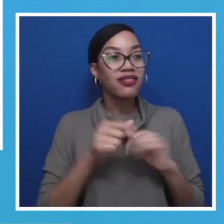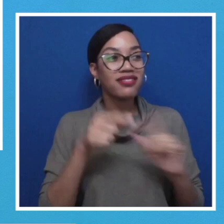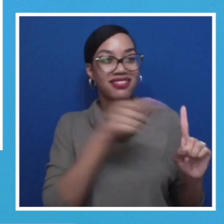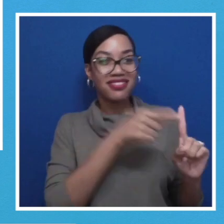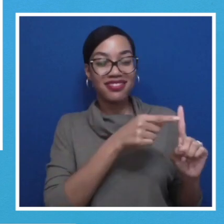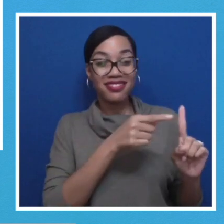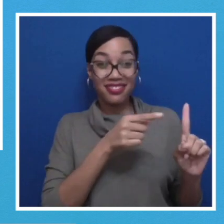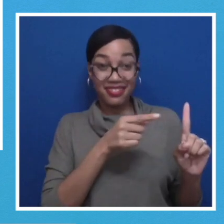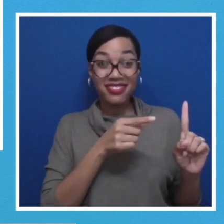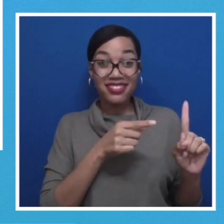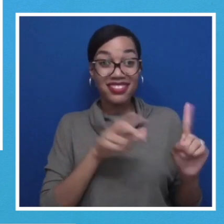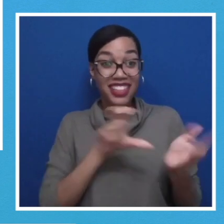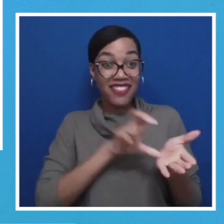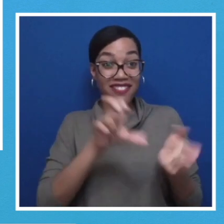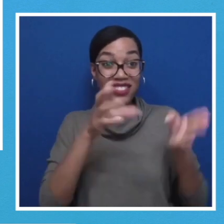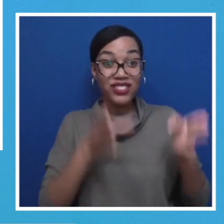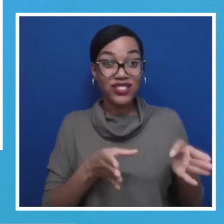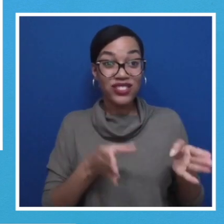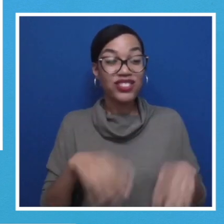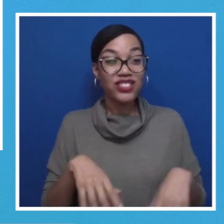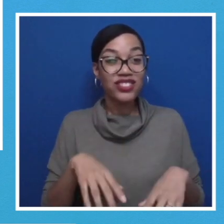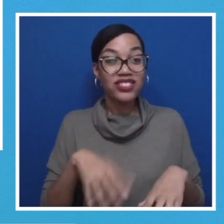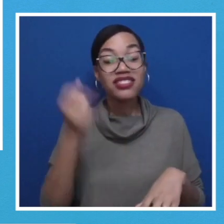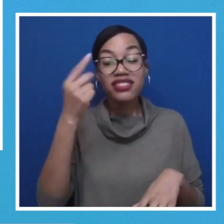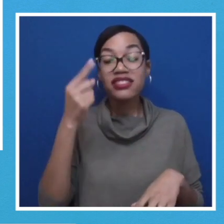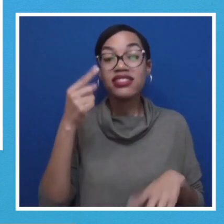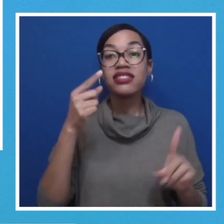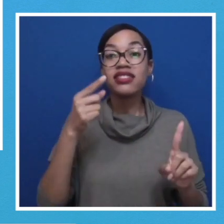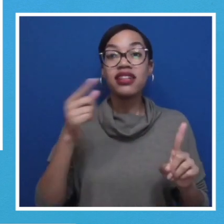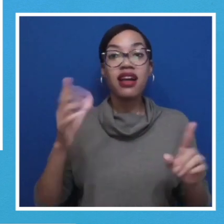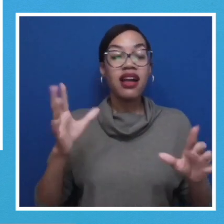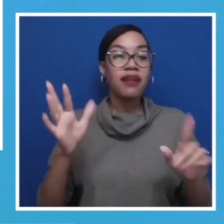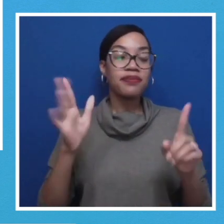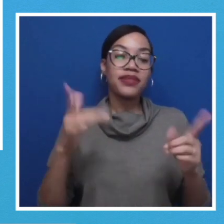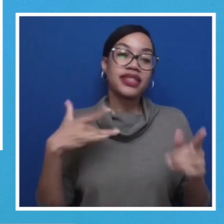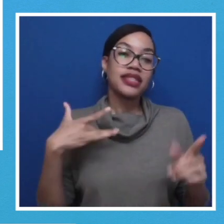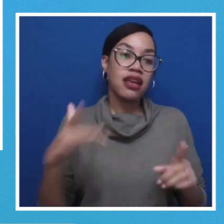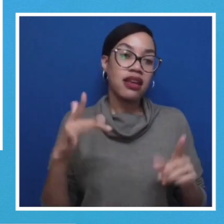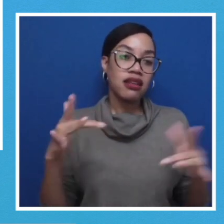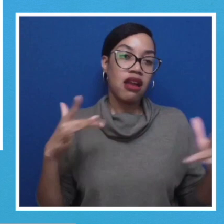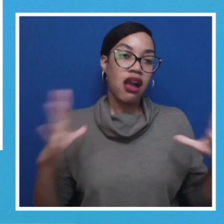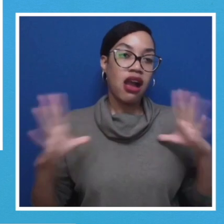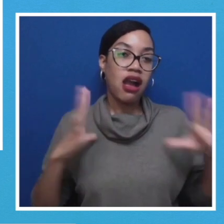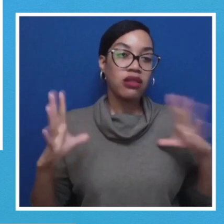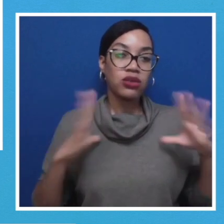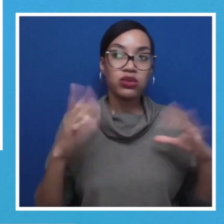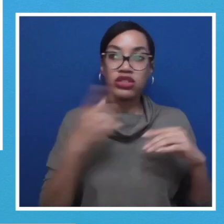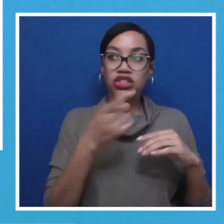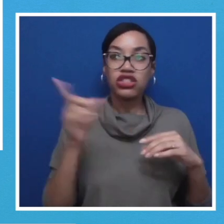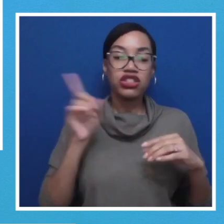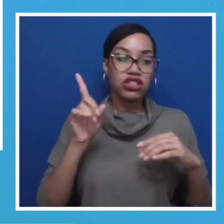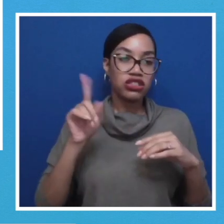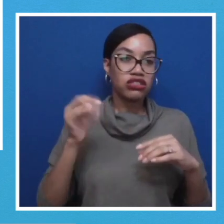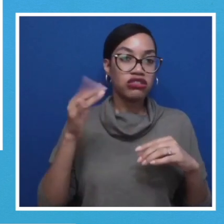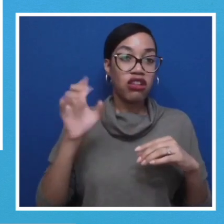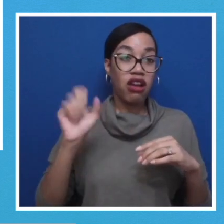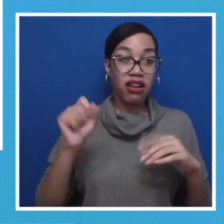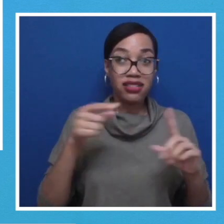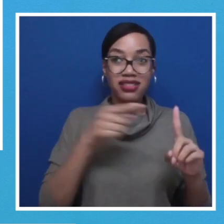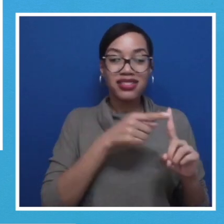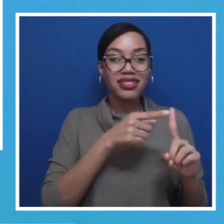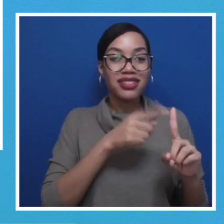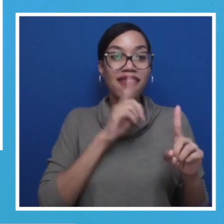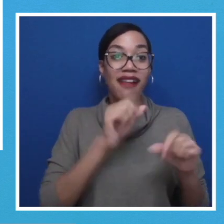financing? Oh, Hollywood stars. It turns out these folks have a monopoly on them. So it just feels really savvy. And to the audience who've not heard the